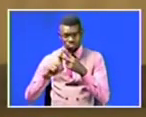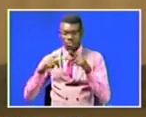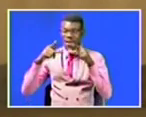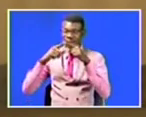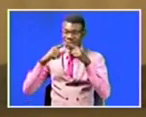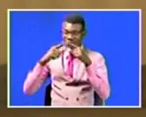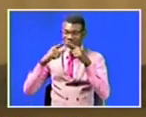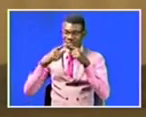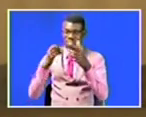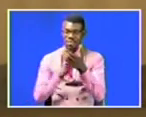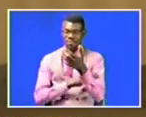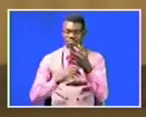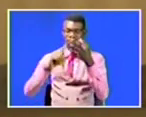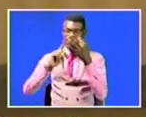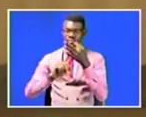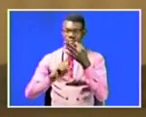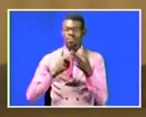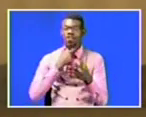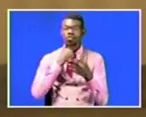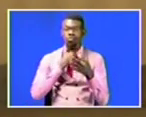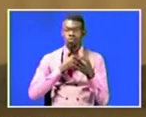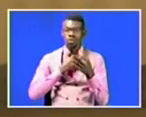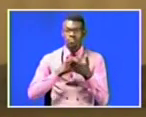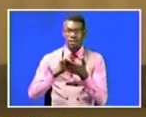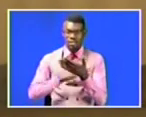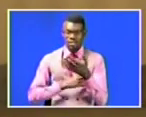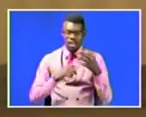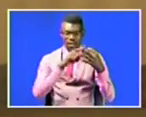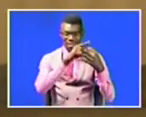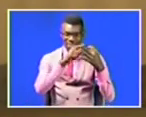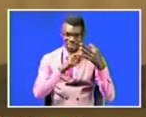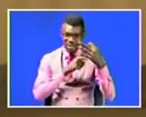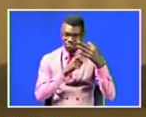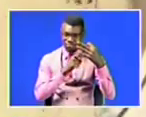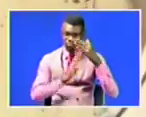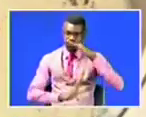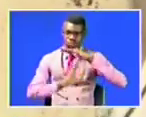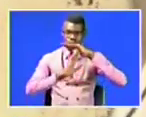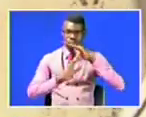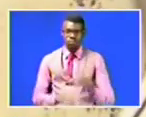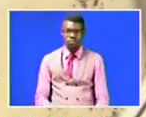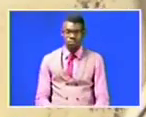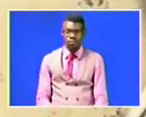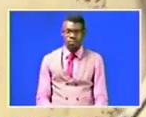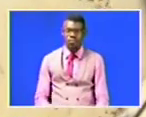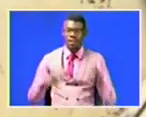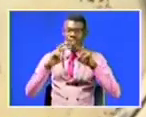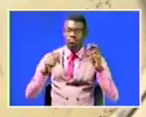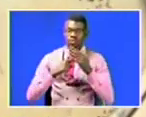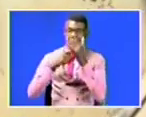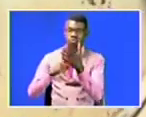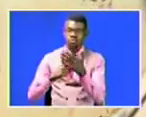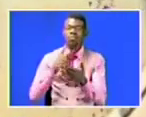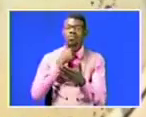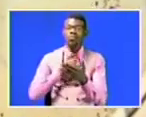and closely followed by cancer of the throat. Yeah, those are the top three. While studies indicate throat cancer